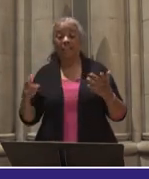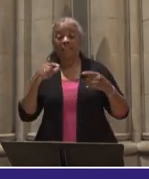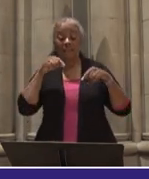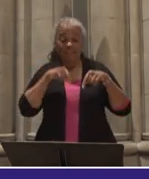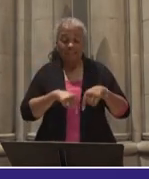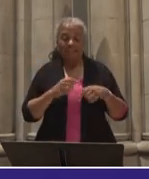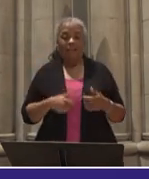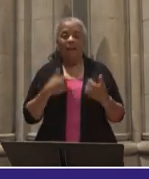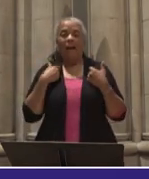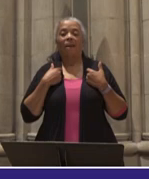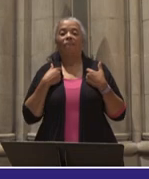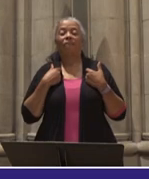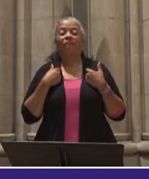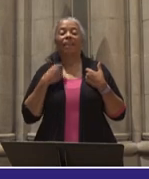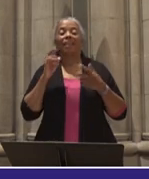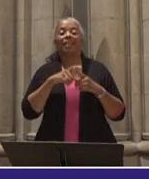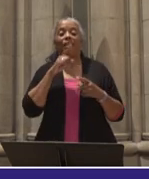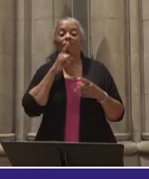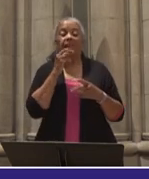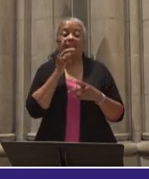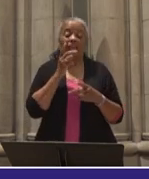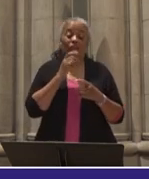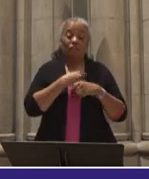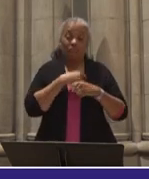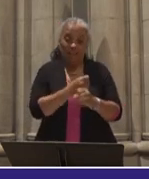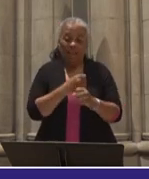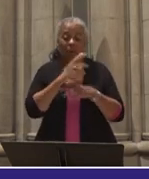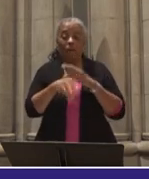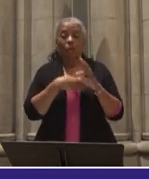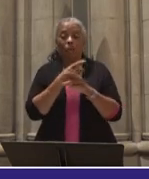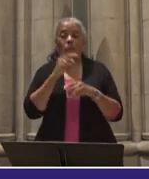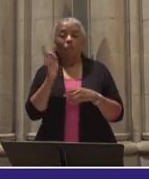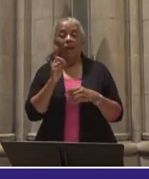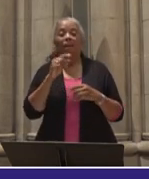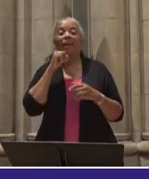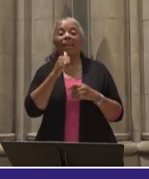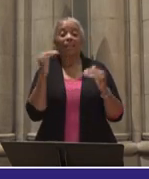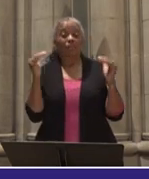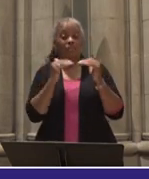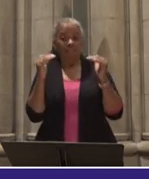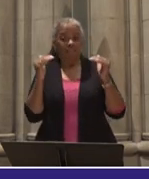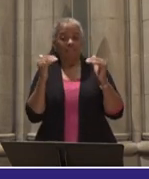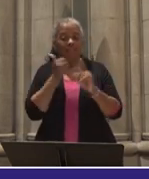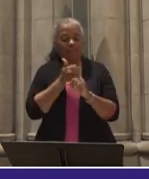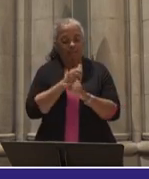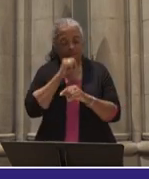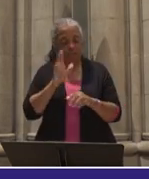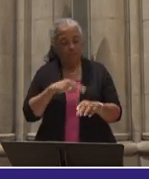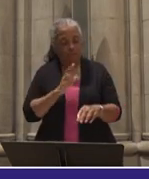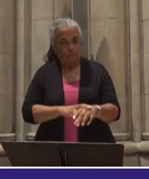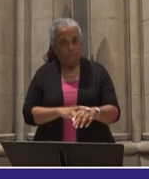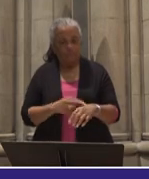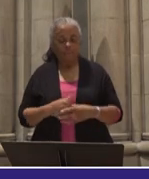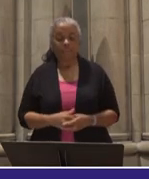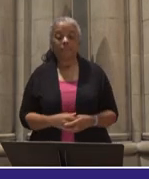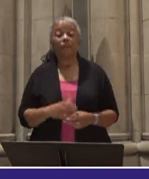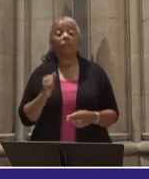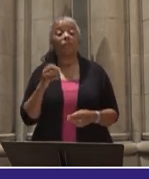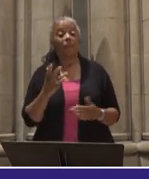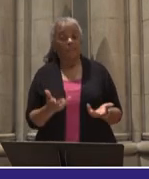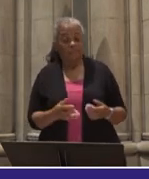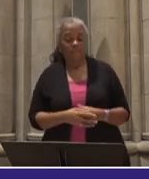and living that nurture a world where injustice is normal. And so